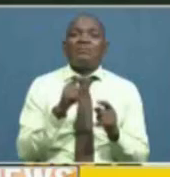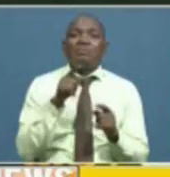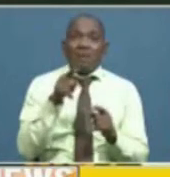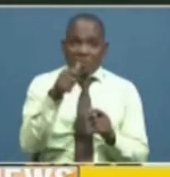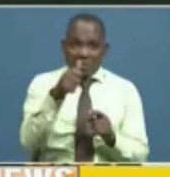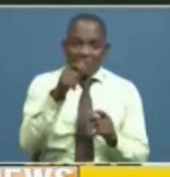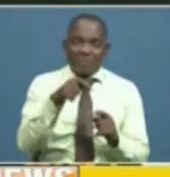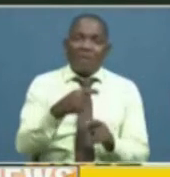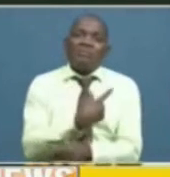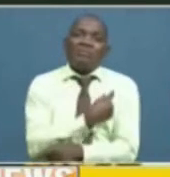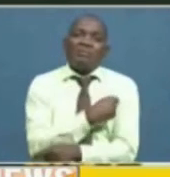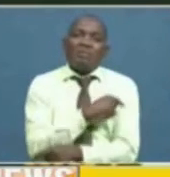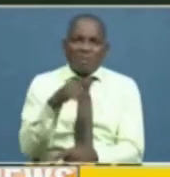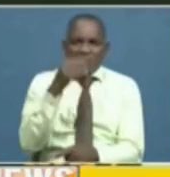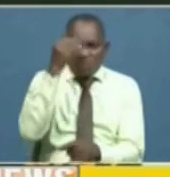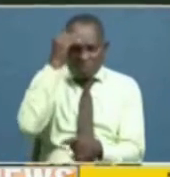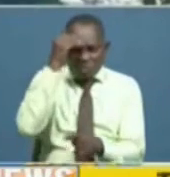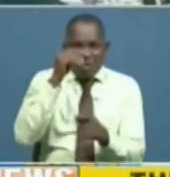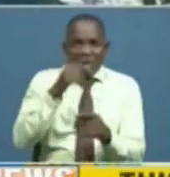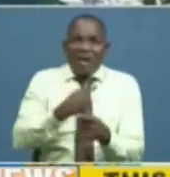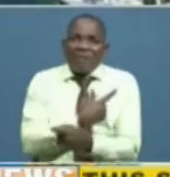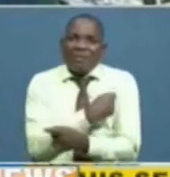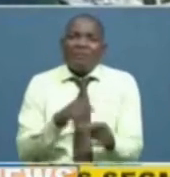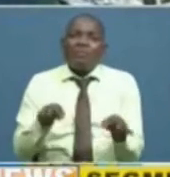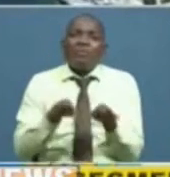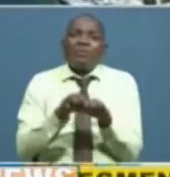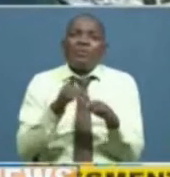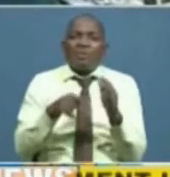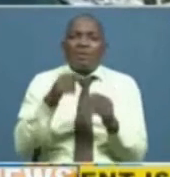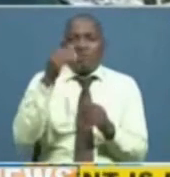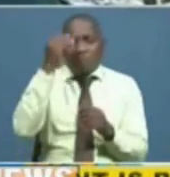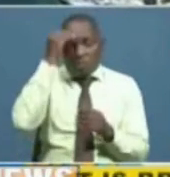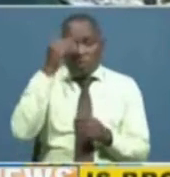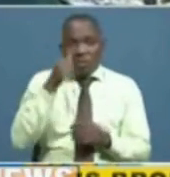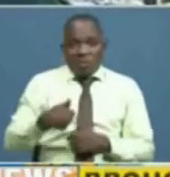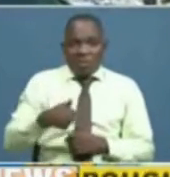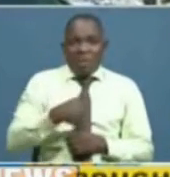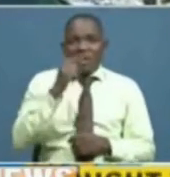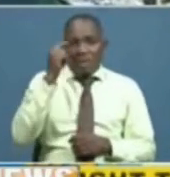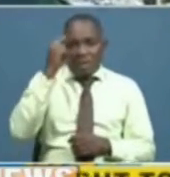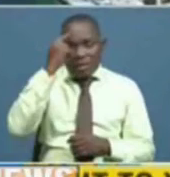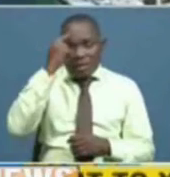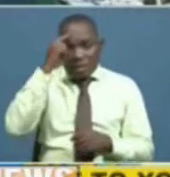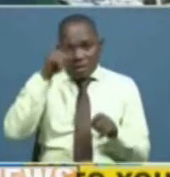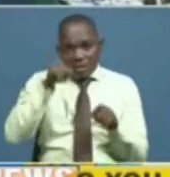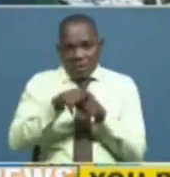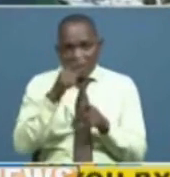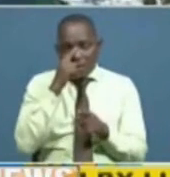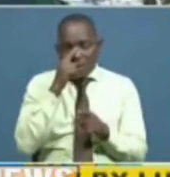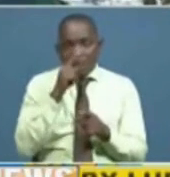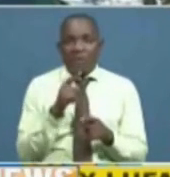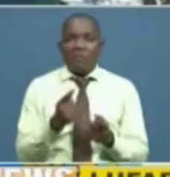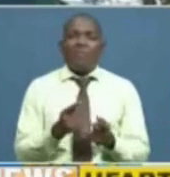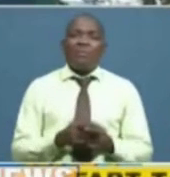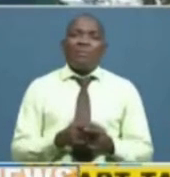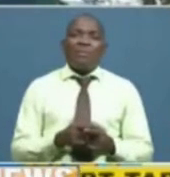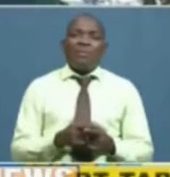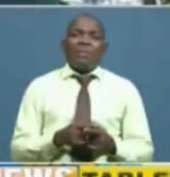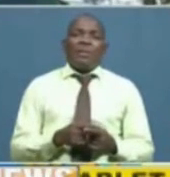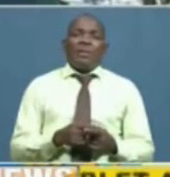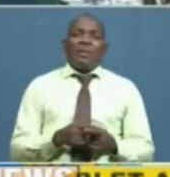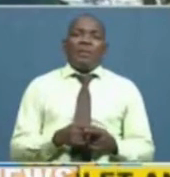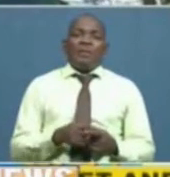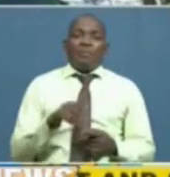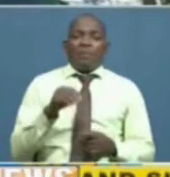what the importance of vaccines are. We've agreed, and then NITAC has agreed that you can combine. You can take Moderna.